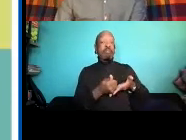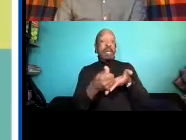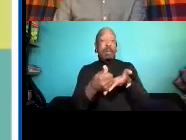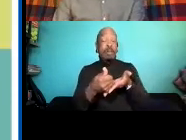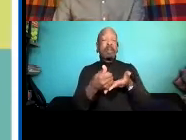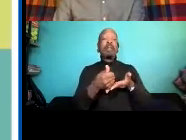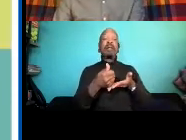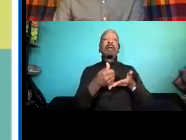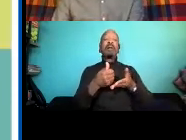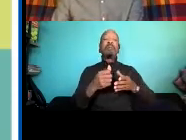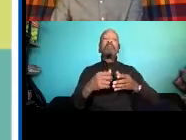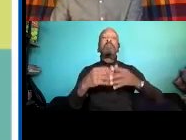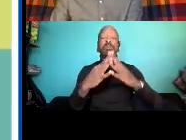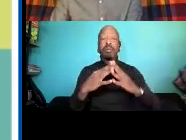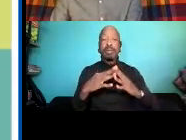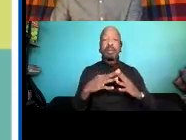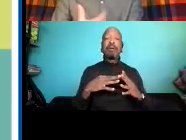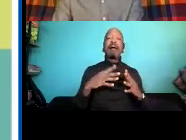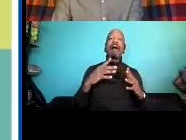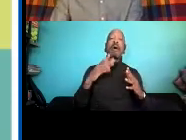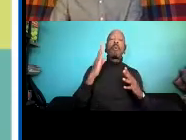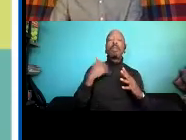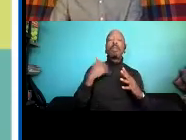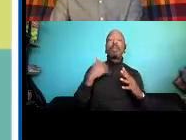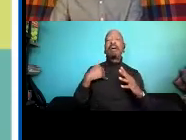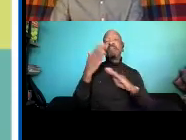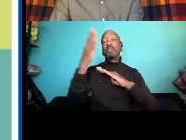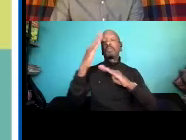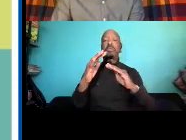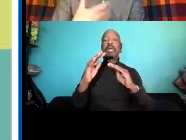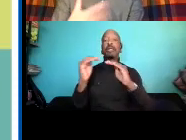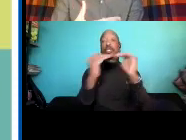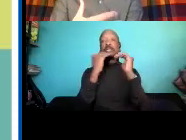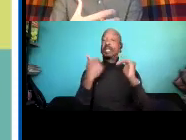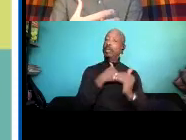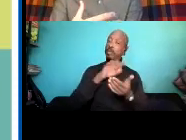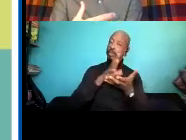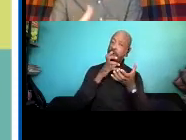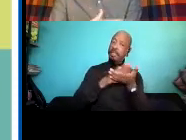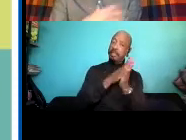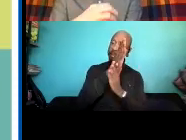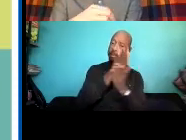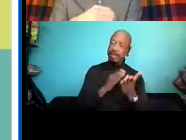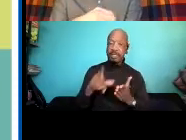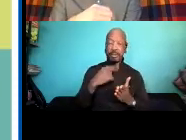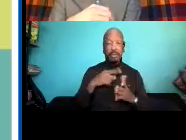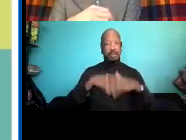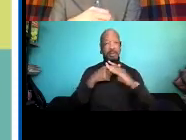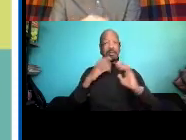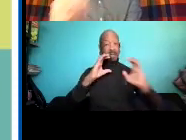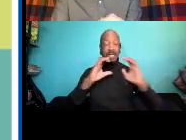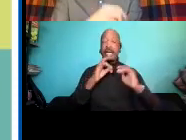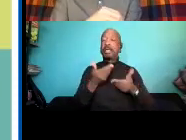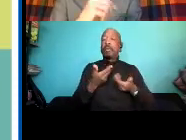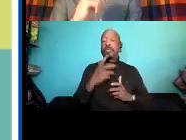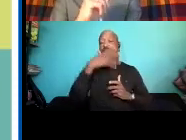more emancipatory, just futures that we want to be a part of. So when we enter into this discussion, I don't want to forget that fact that